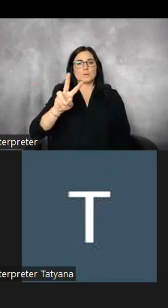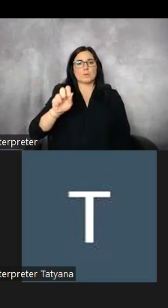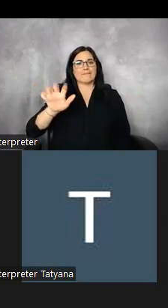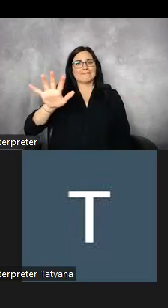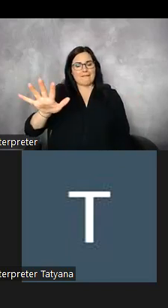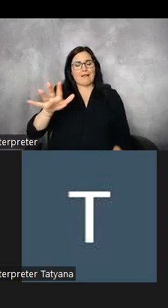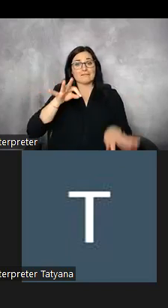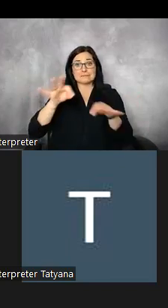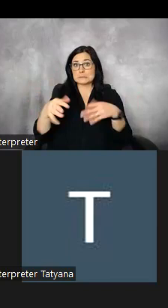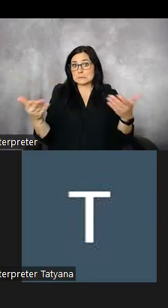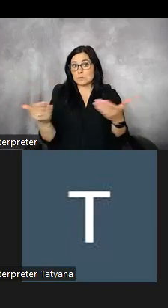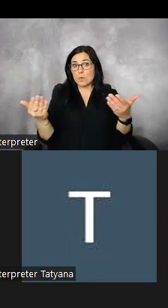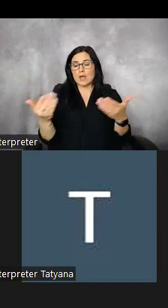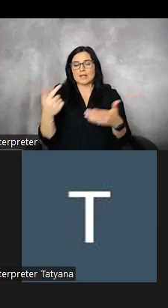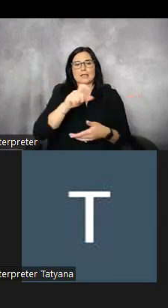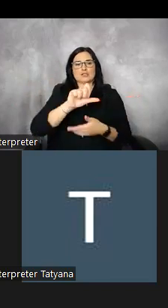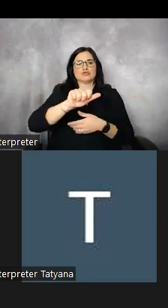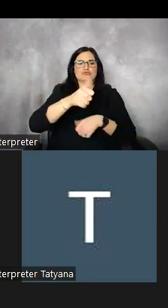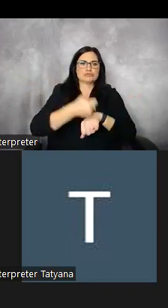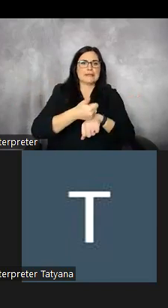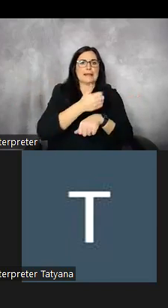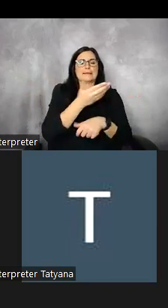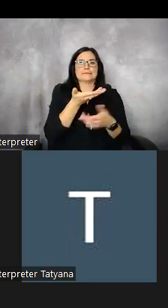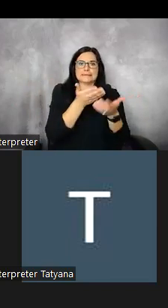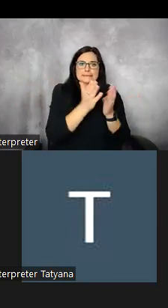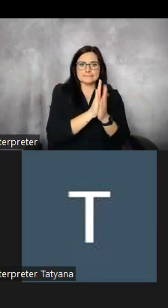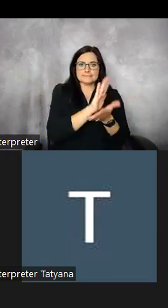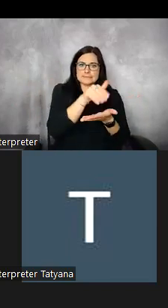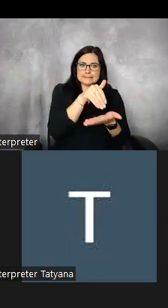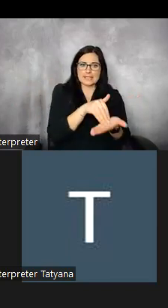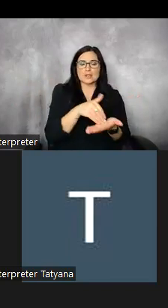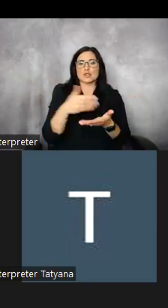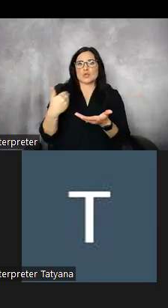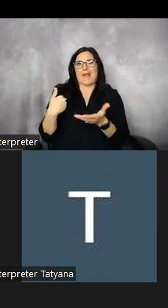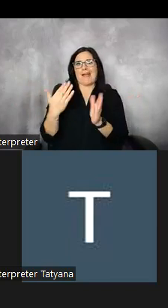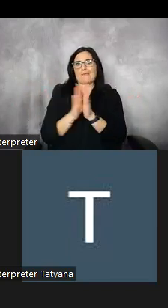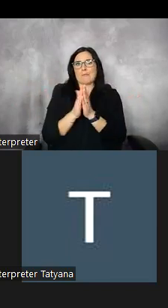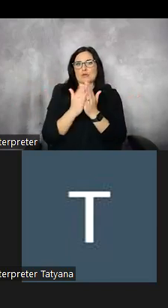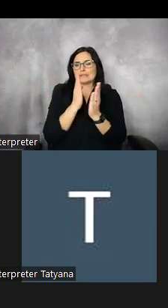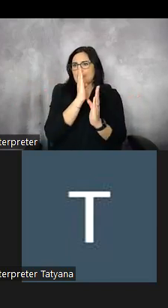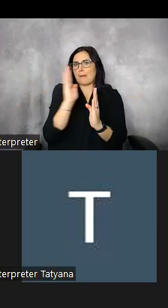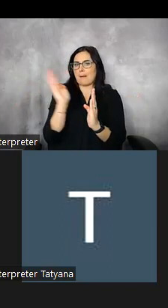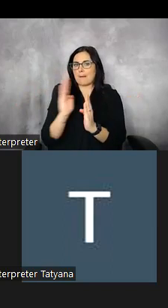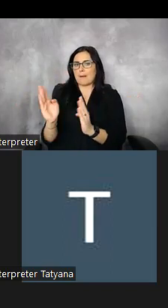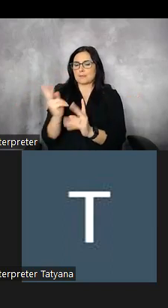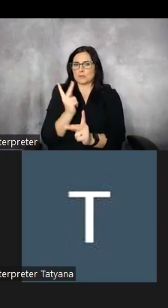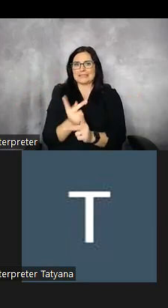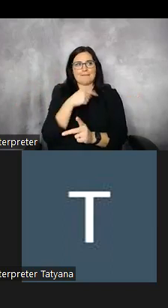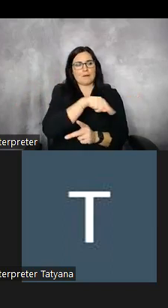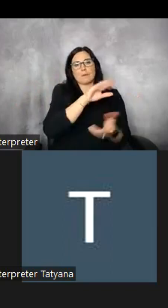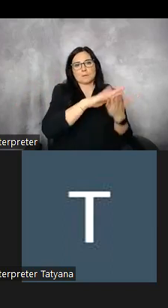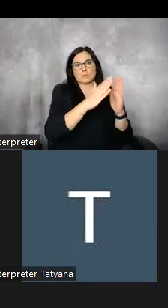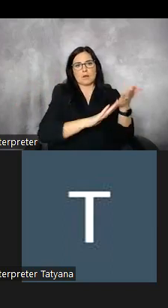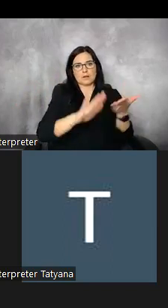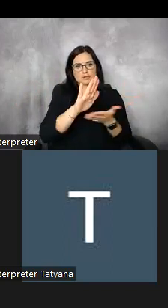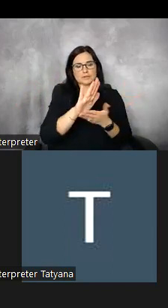that we should create a center by which we will actually house books and these types of resources for the community colleges. And the